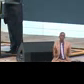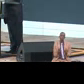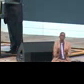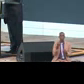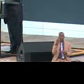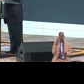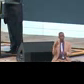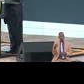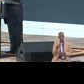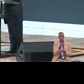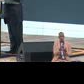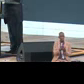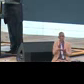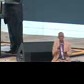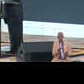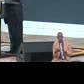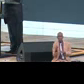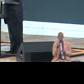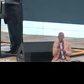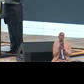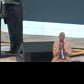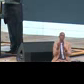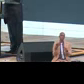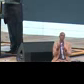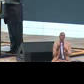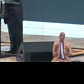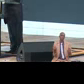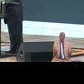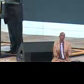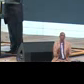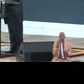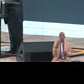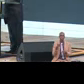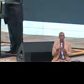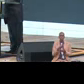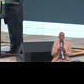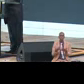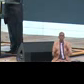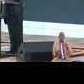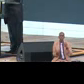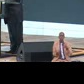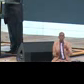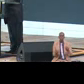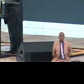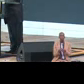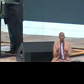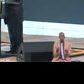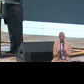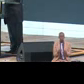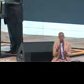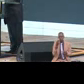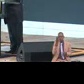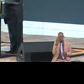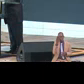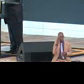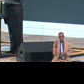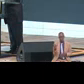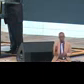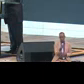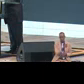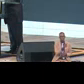is dead is free from sin. Look at verse 11. Likewise reckon